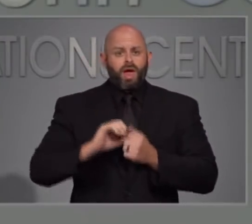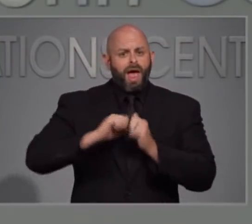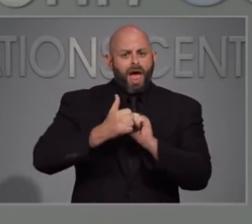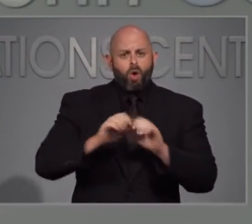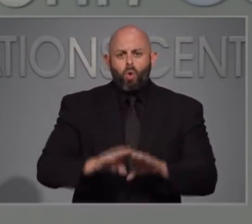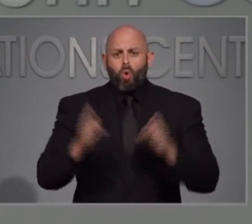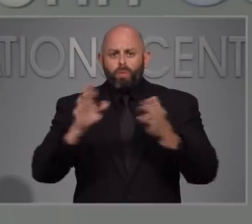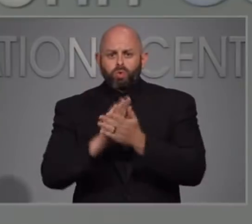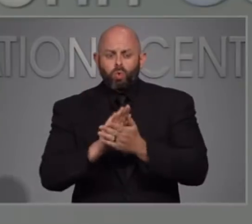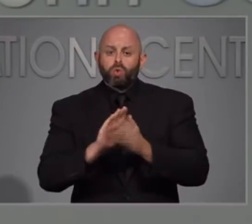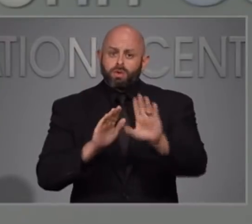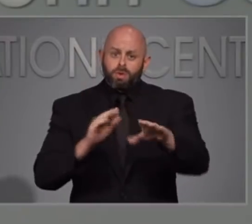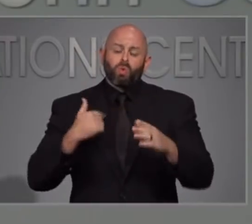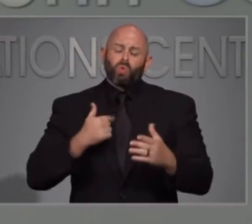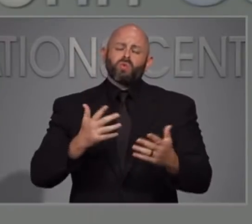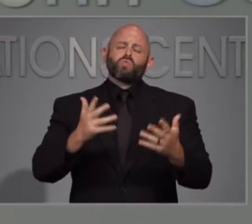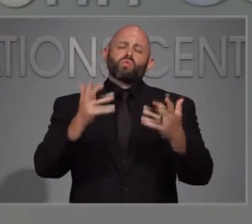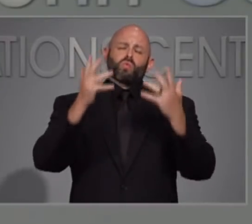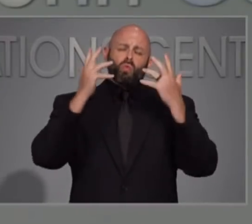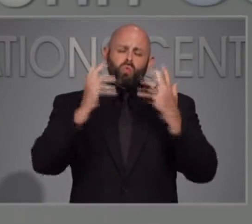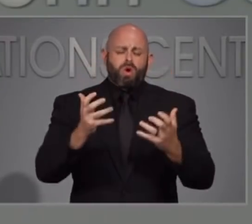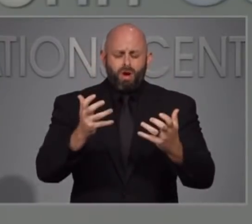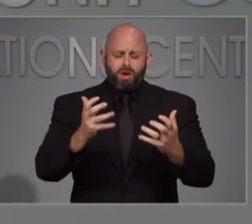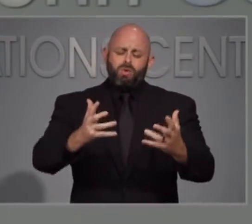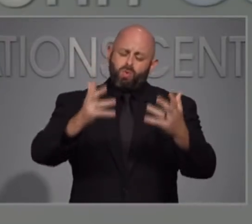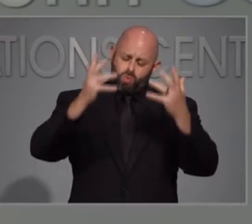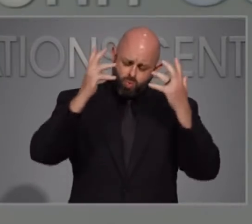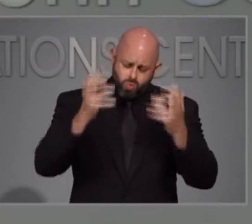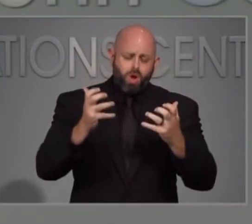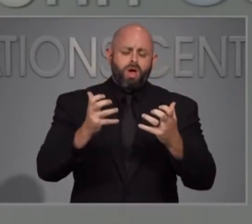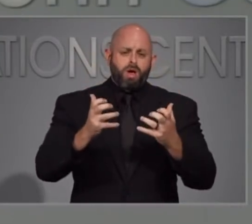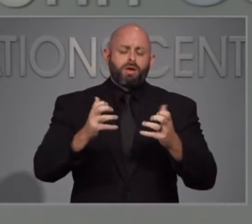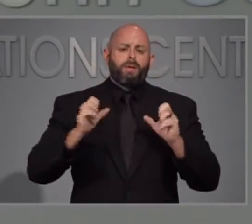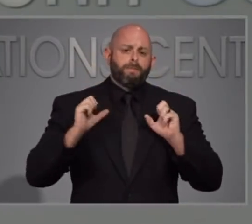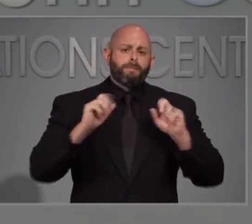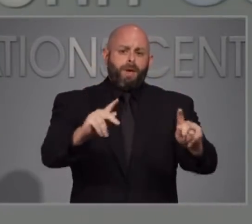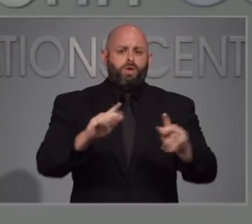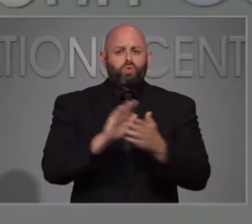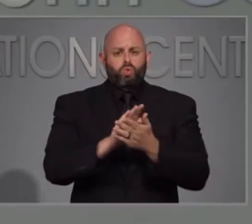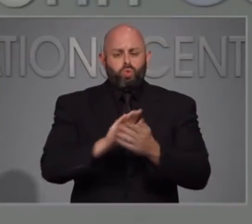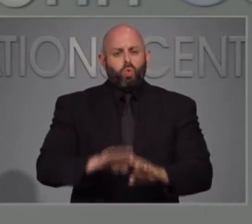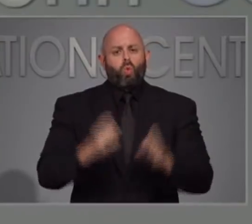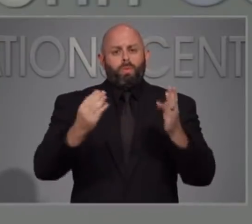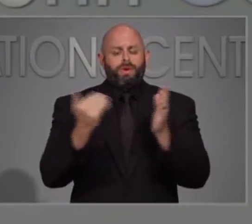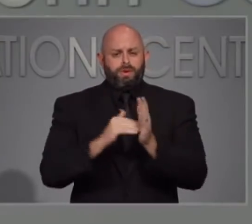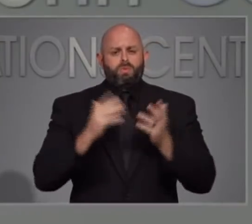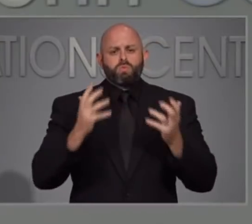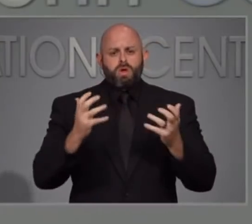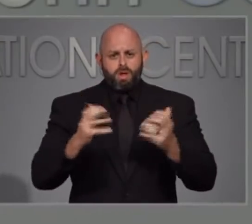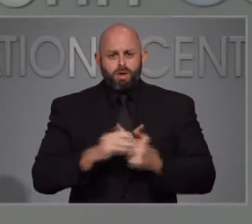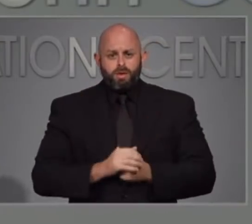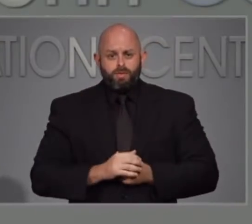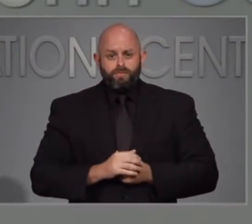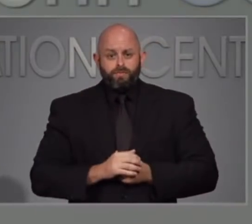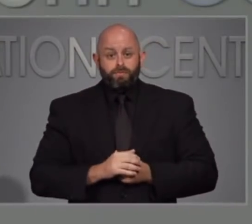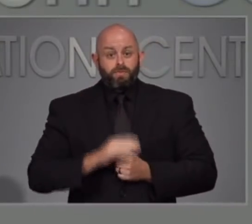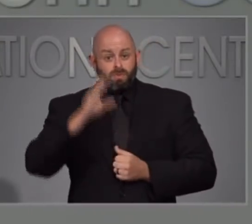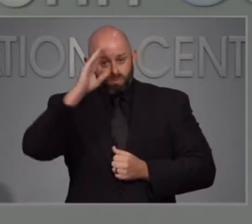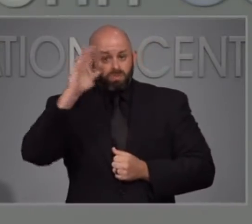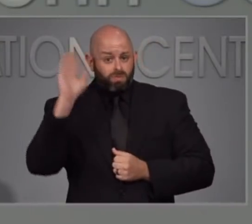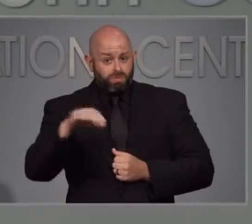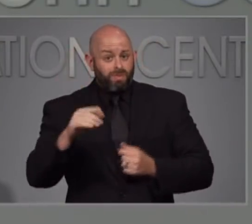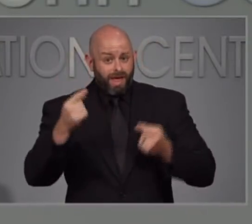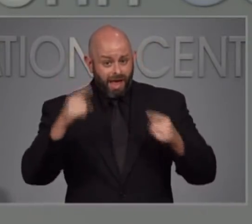We very much want our children back in school, and we know that when that happens, there's going to be a